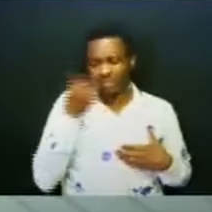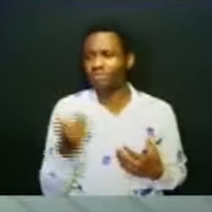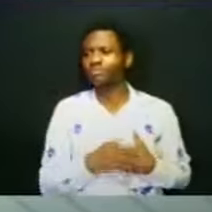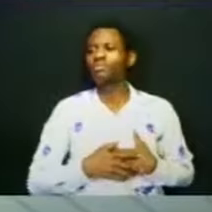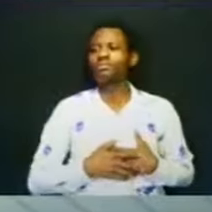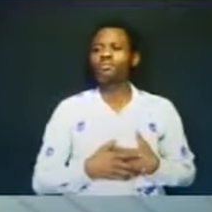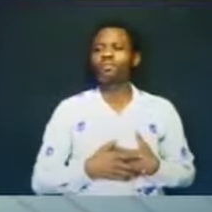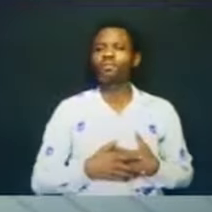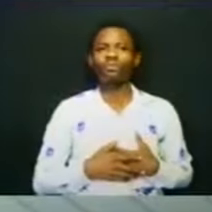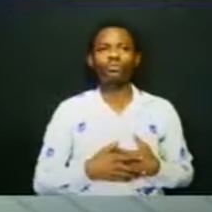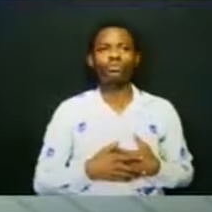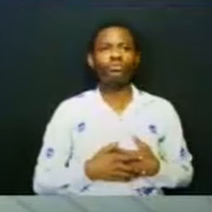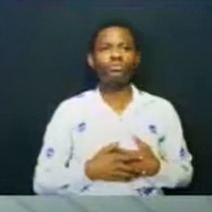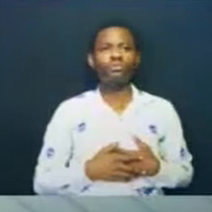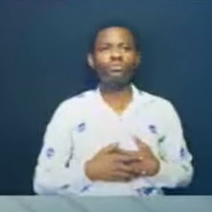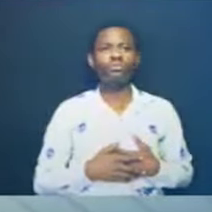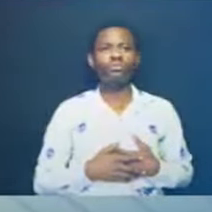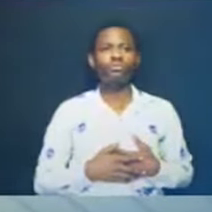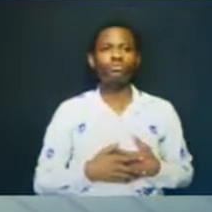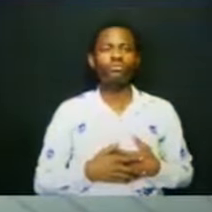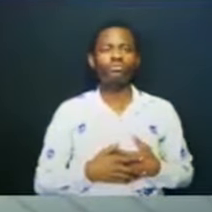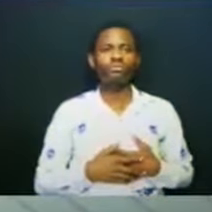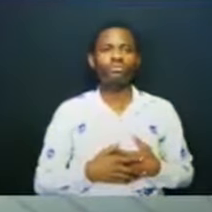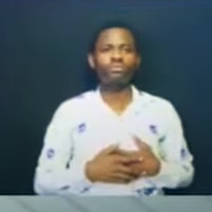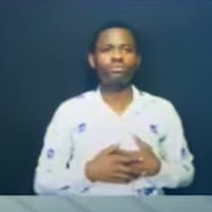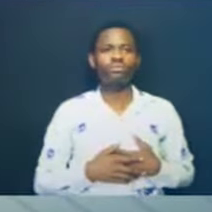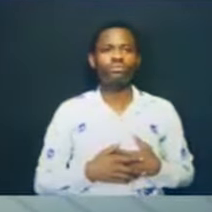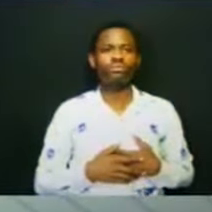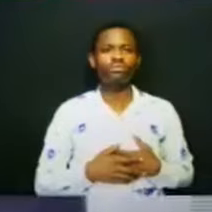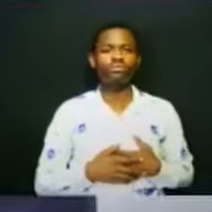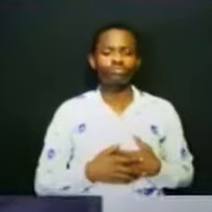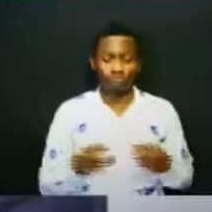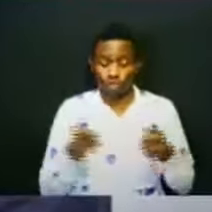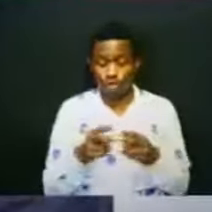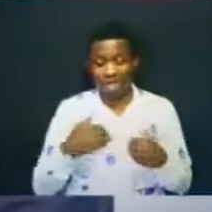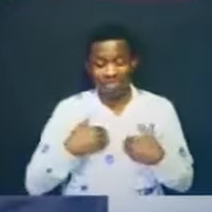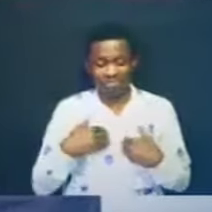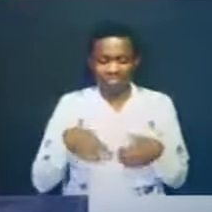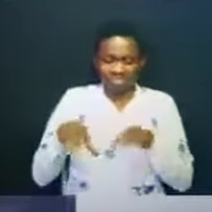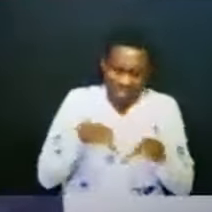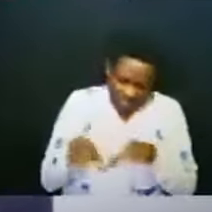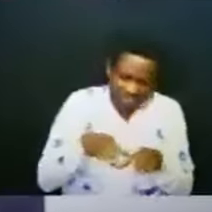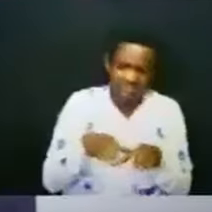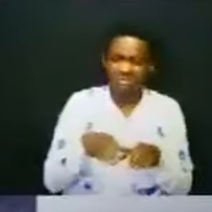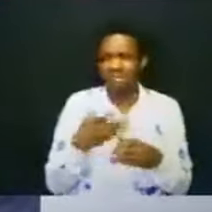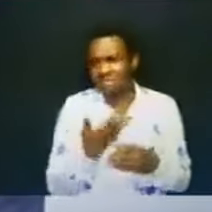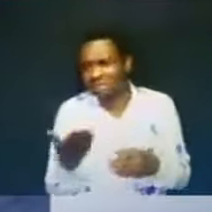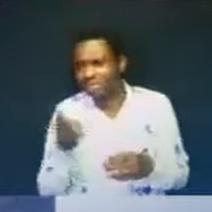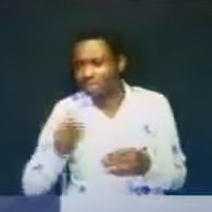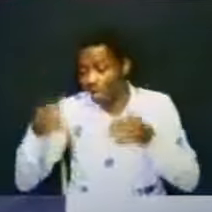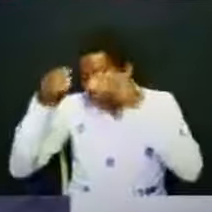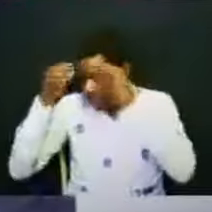So therefore, activities and inactivities that may lead to bitterness should be carefully